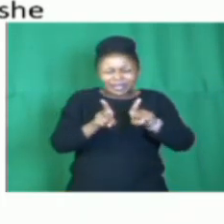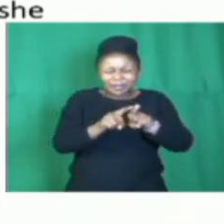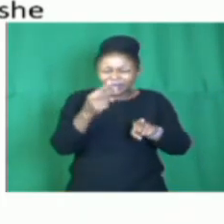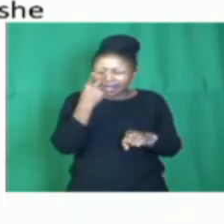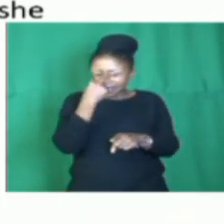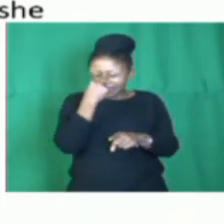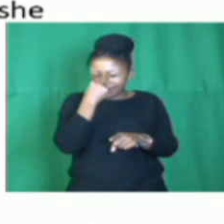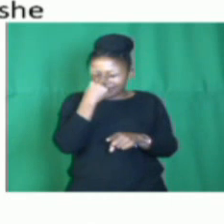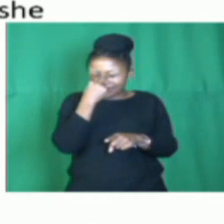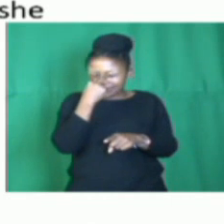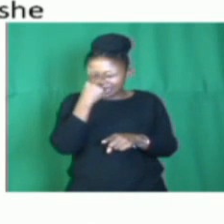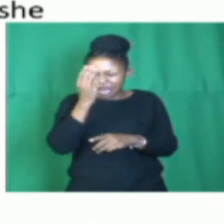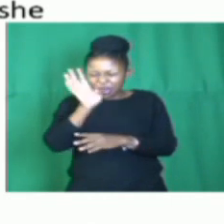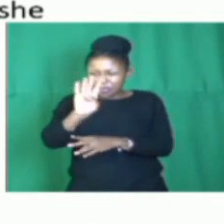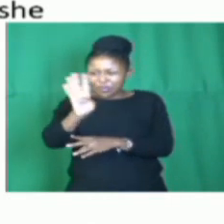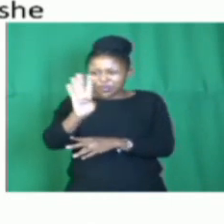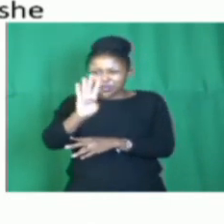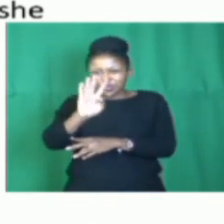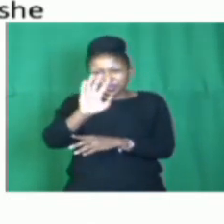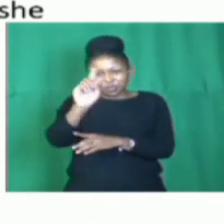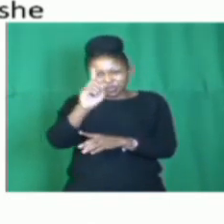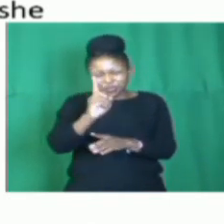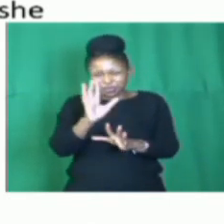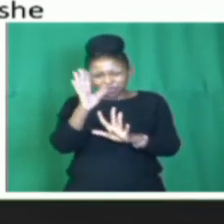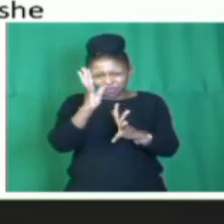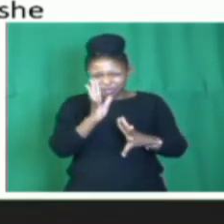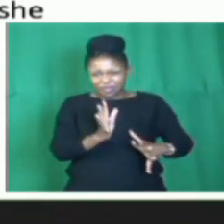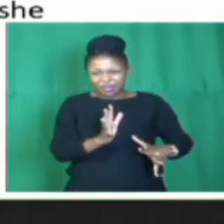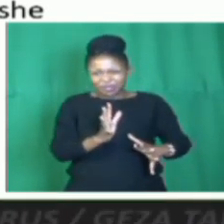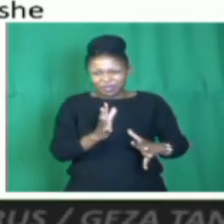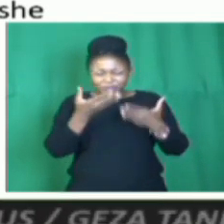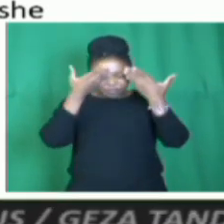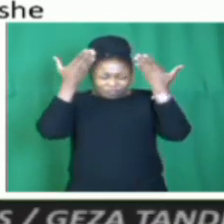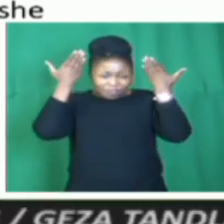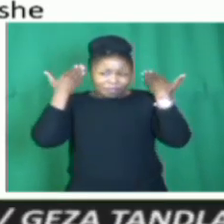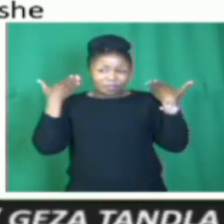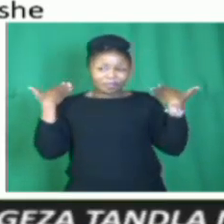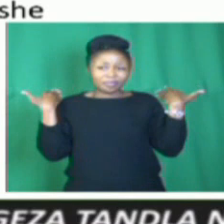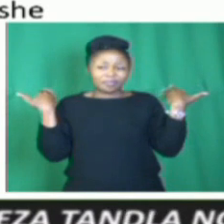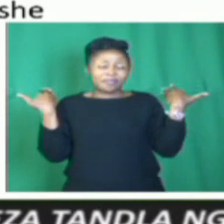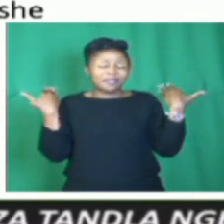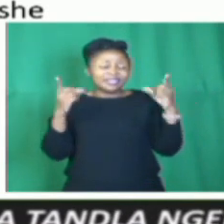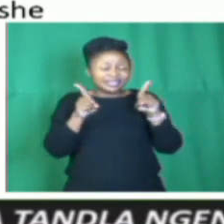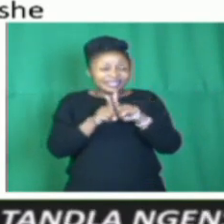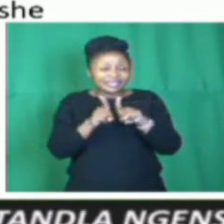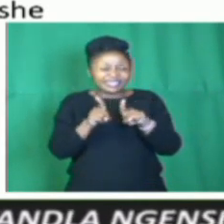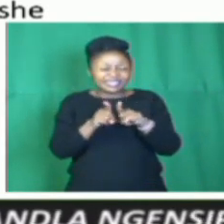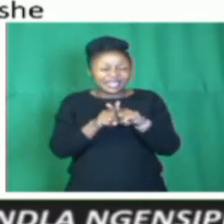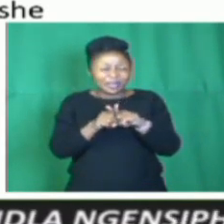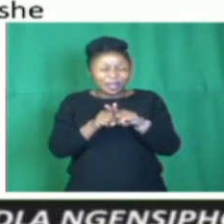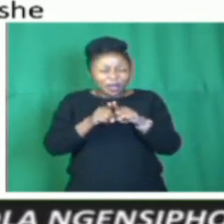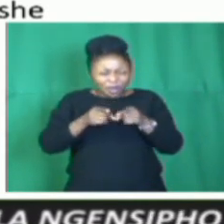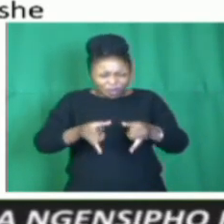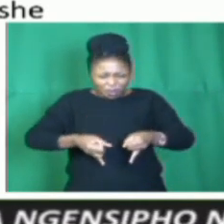deep ocean blue, long black silky hair, and long beautiful well-toned